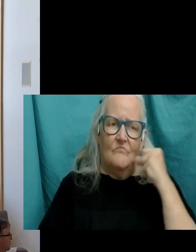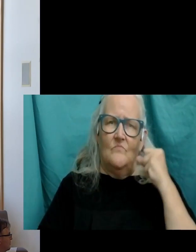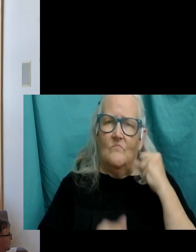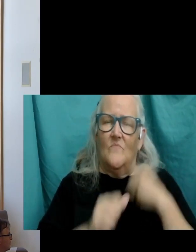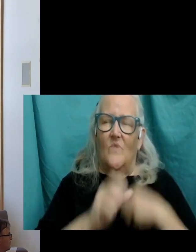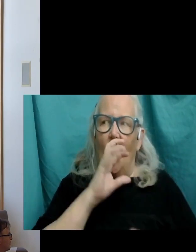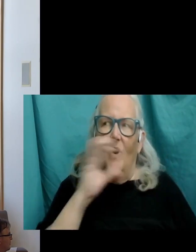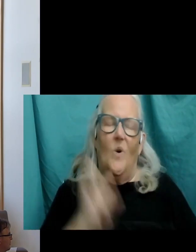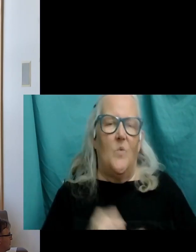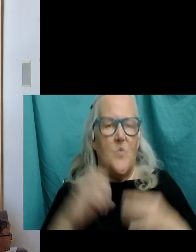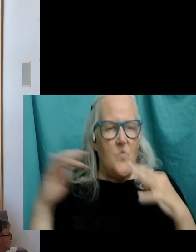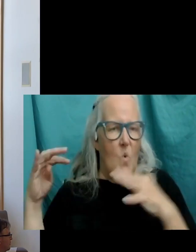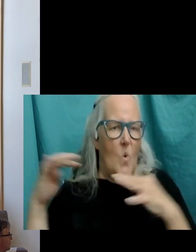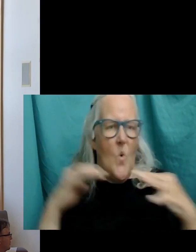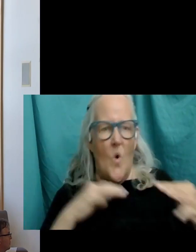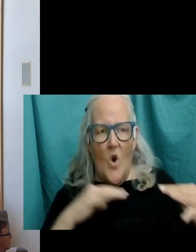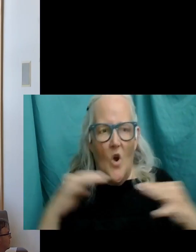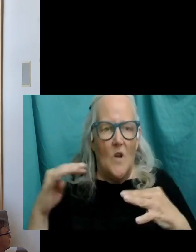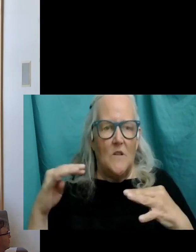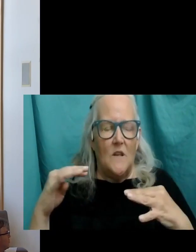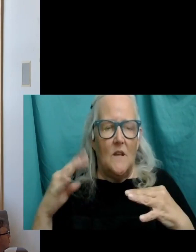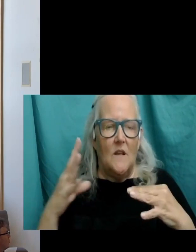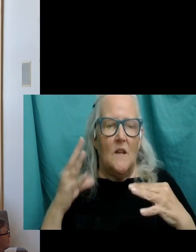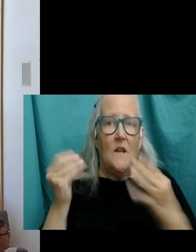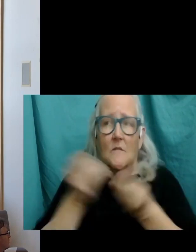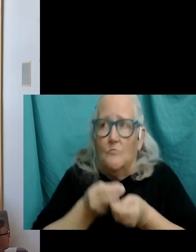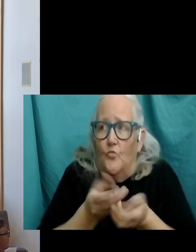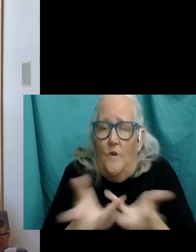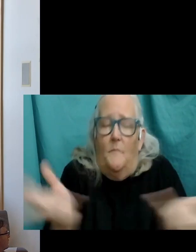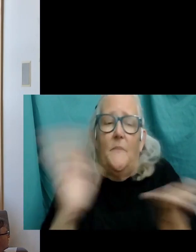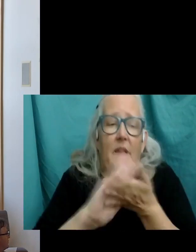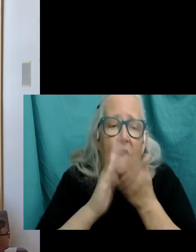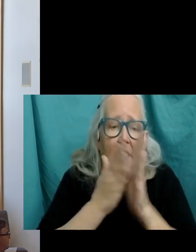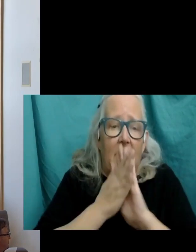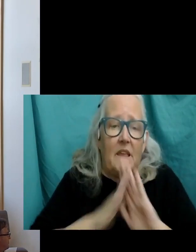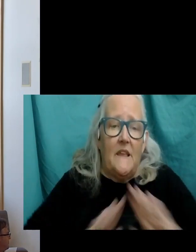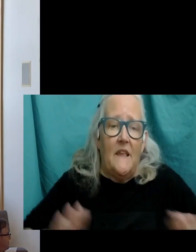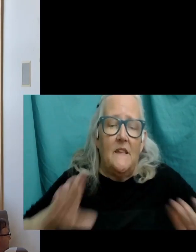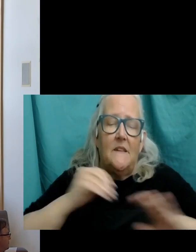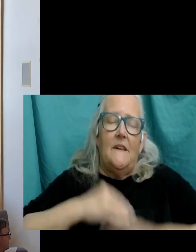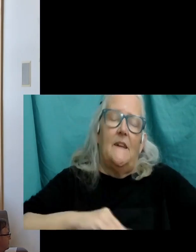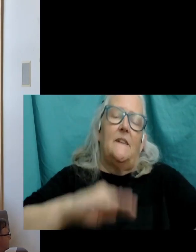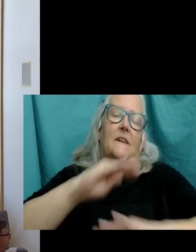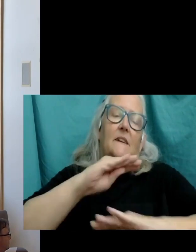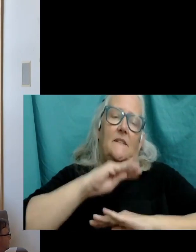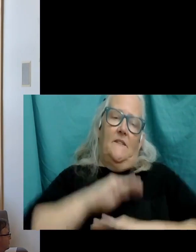old wars, and bring peace and